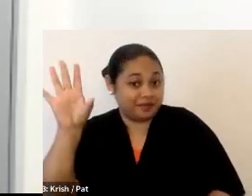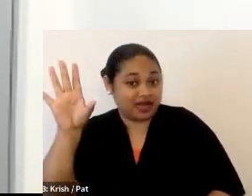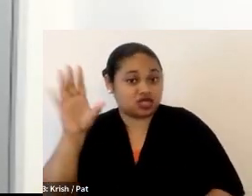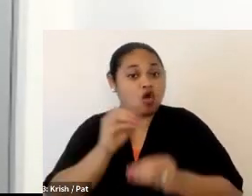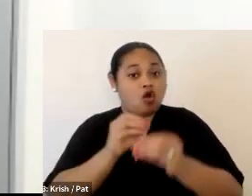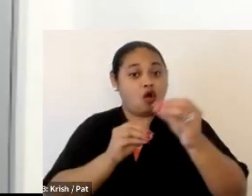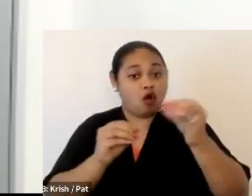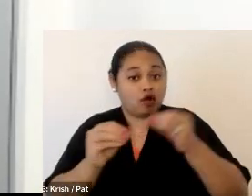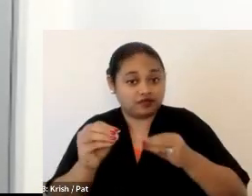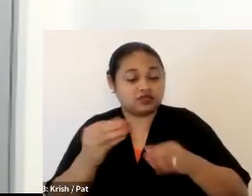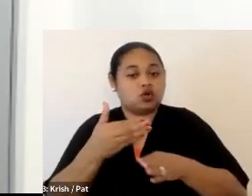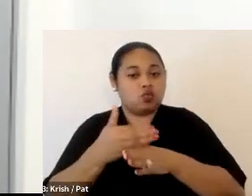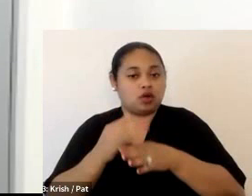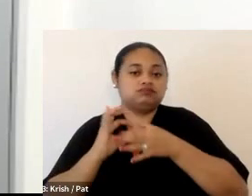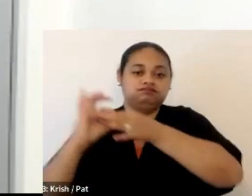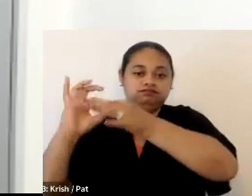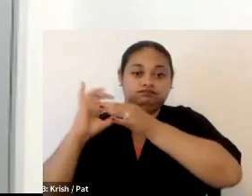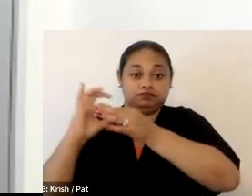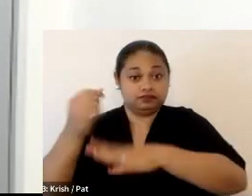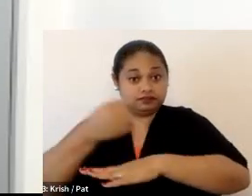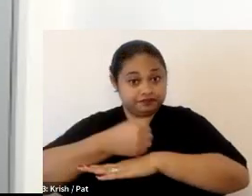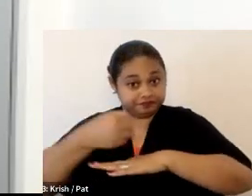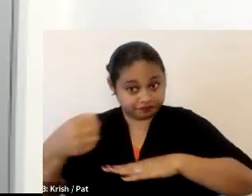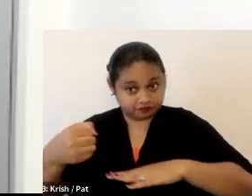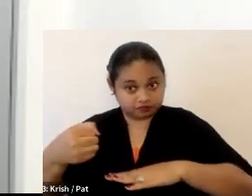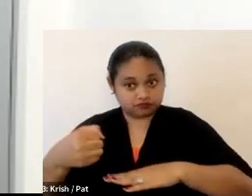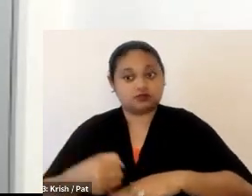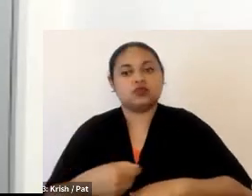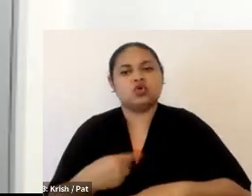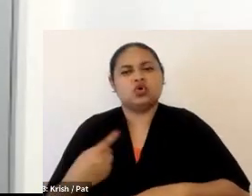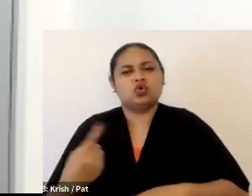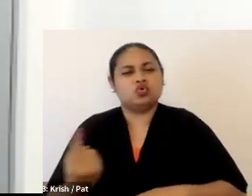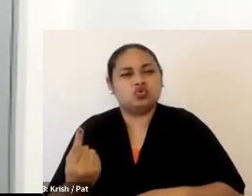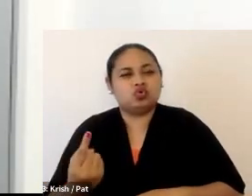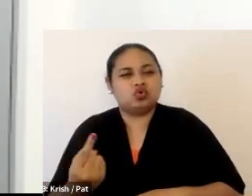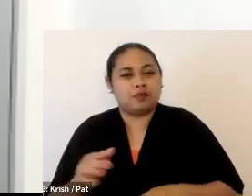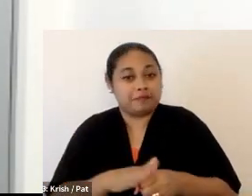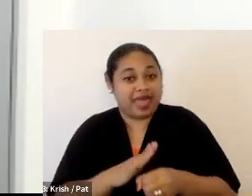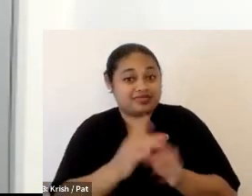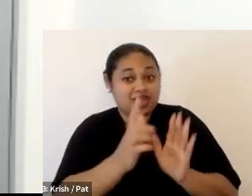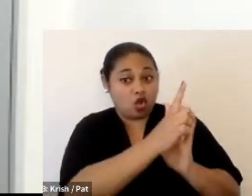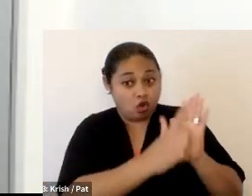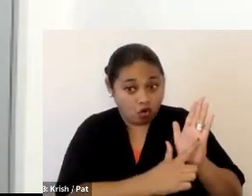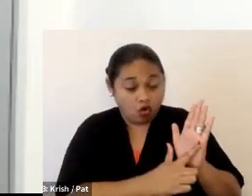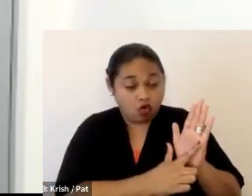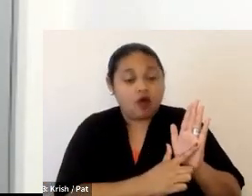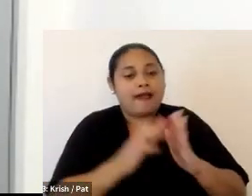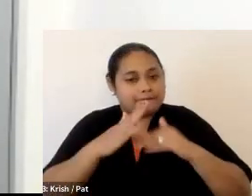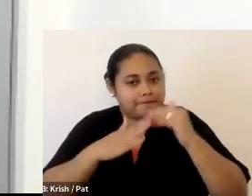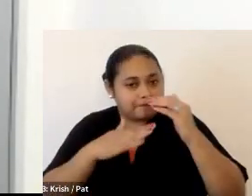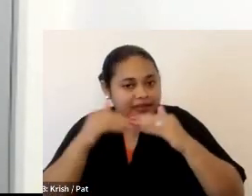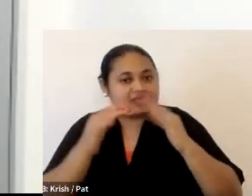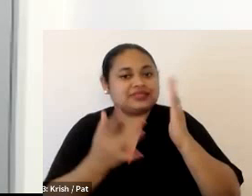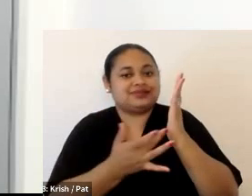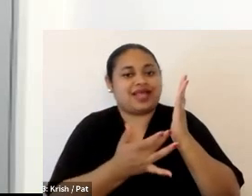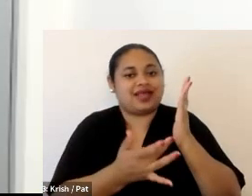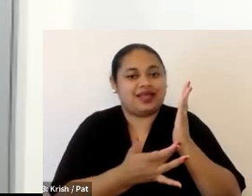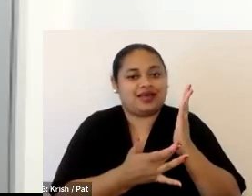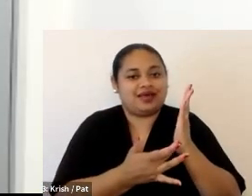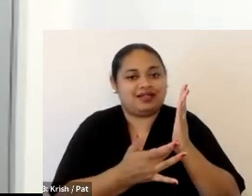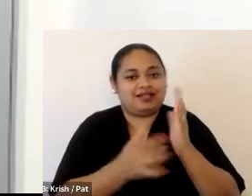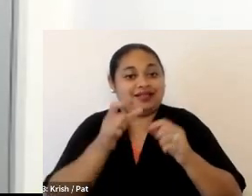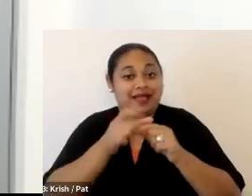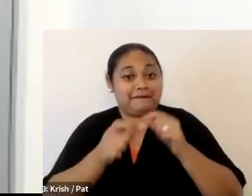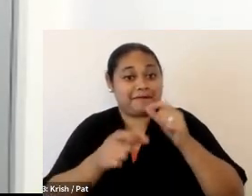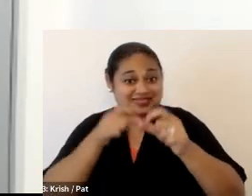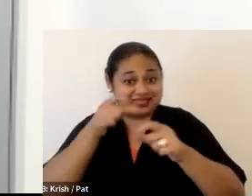works with government and regulators and works alongside them to help build their technical capacity